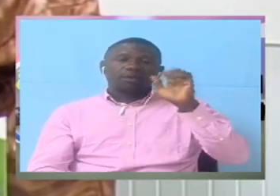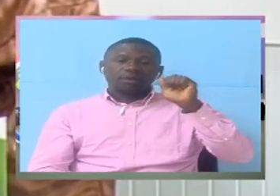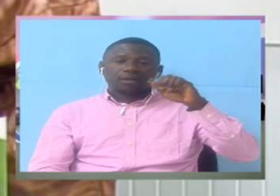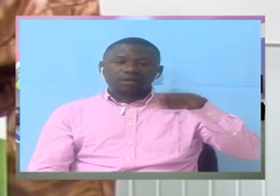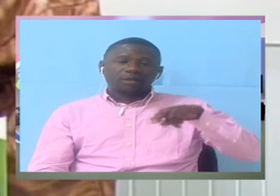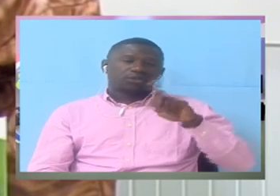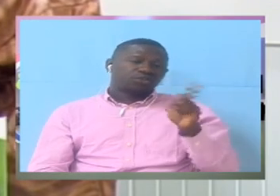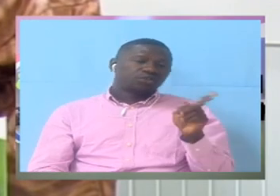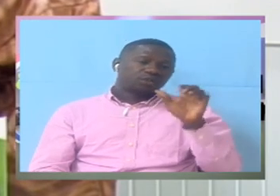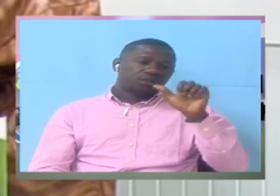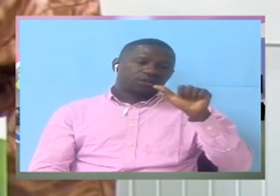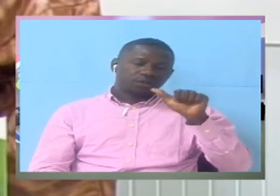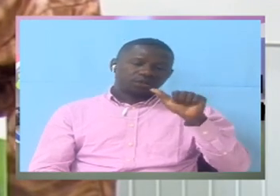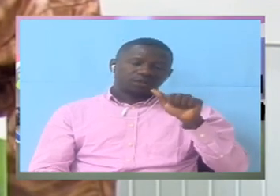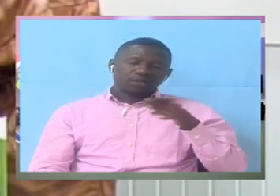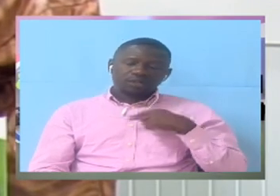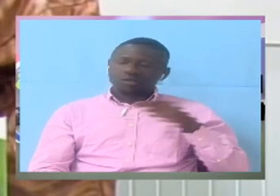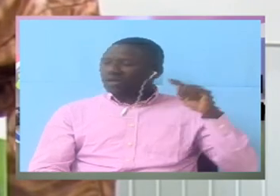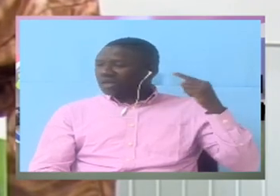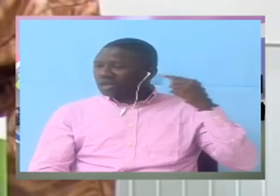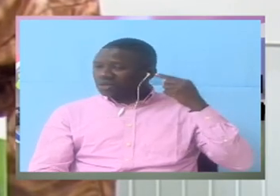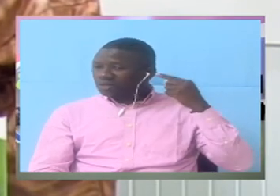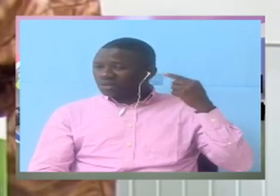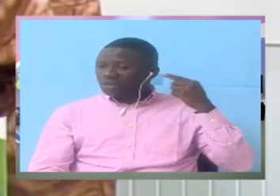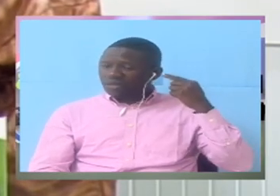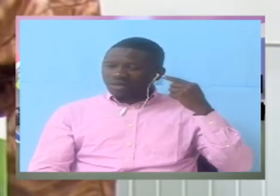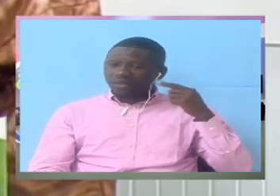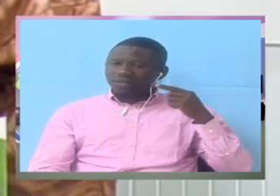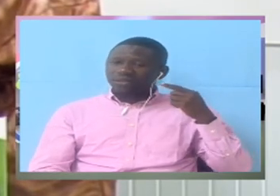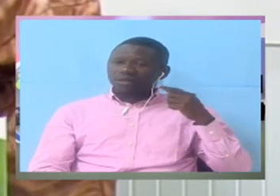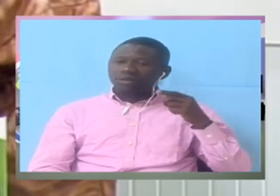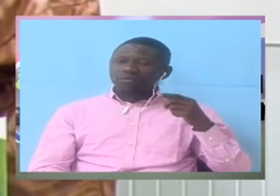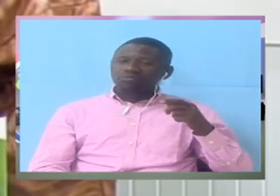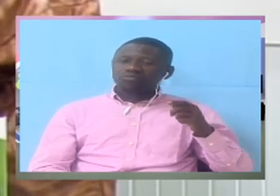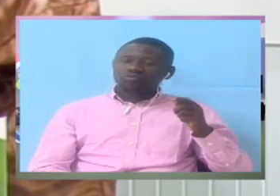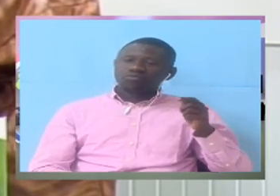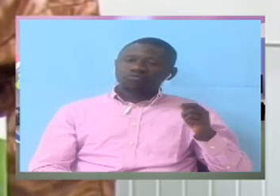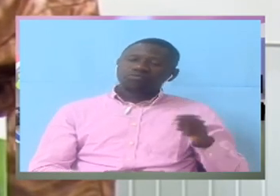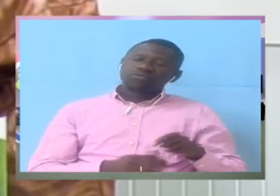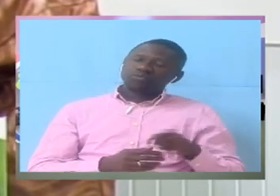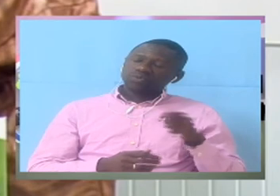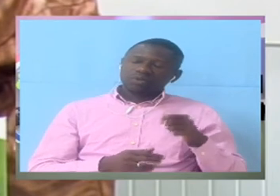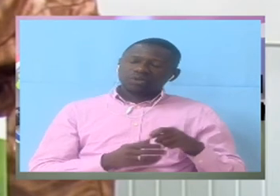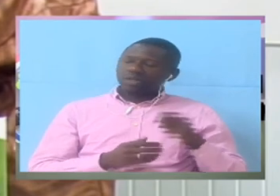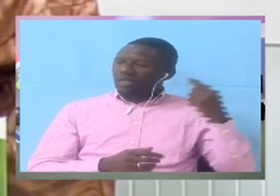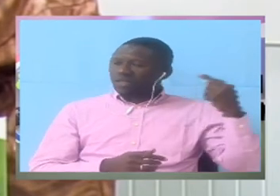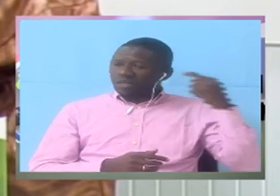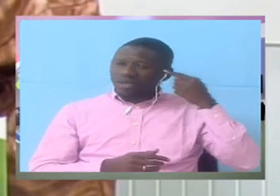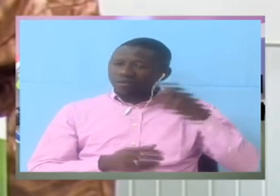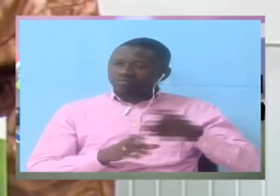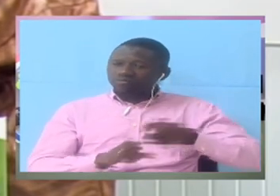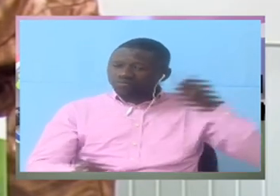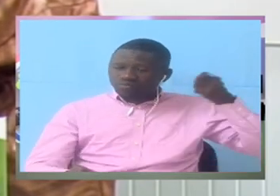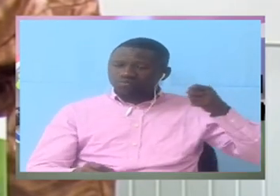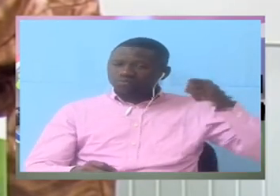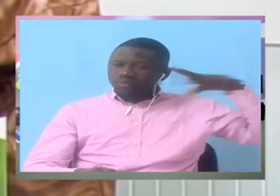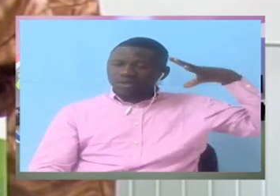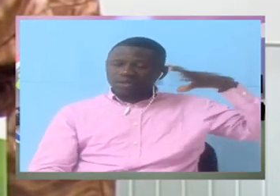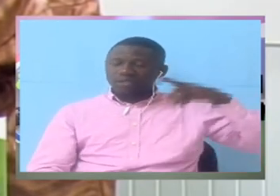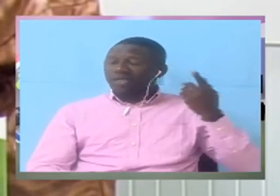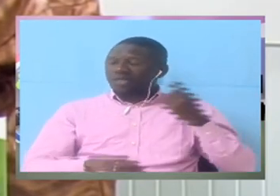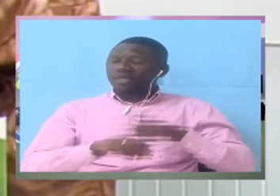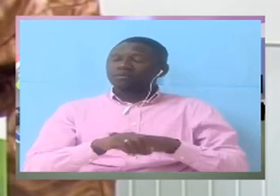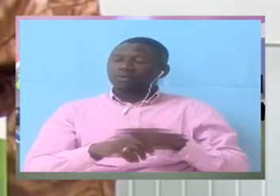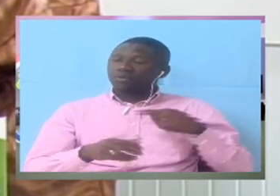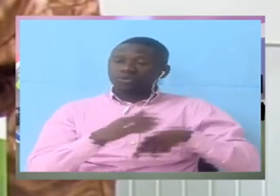And said to him, I am at Banga. Can you hear a generator? Did now sound of a generator? Really, he